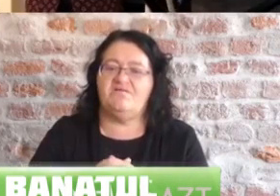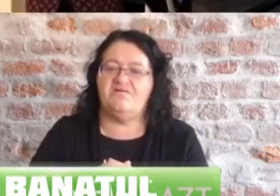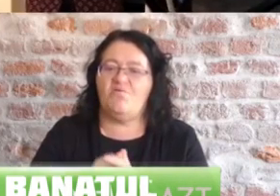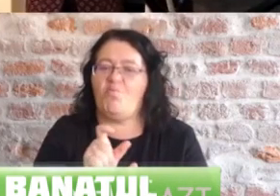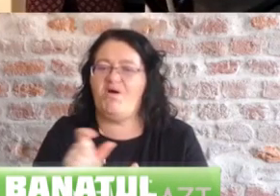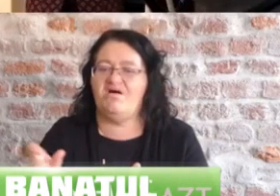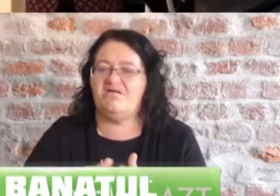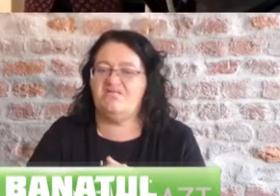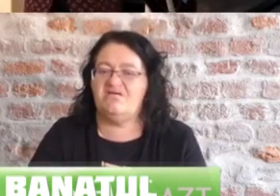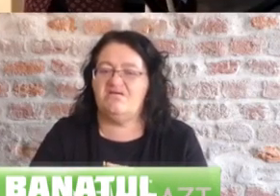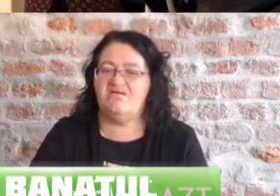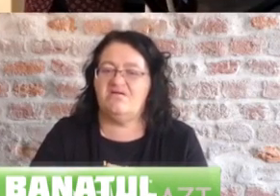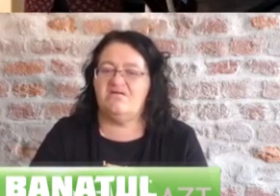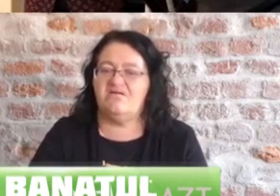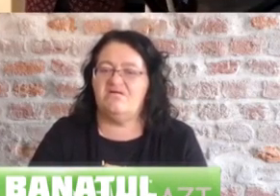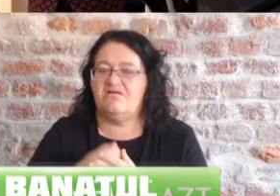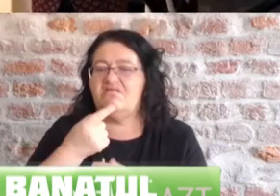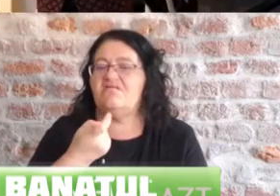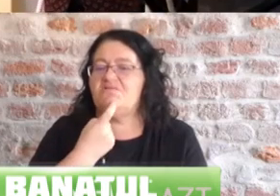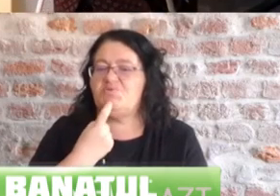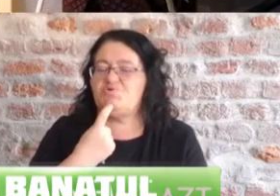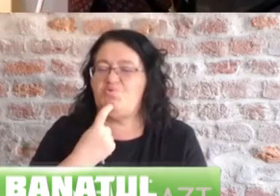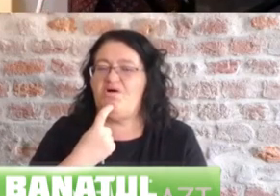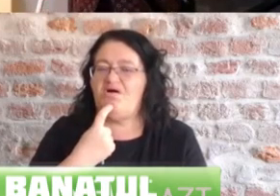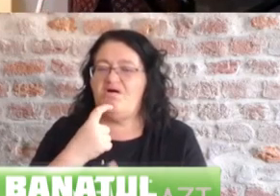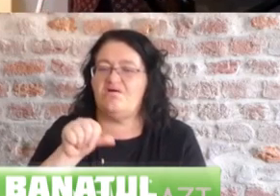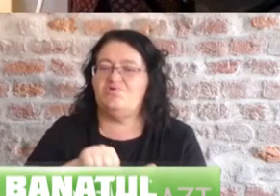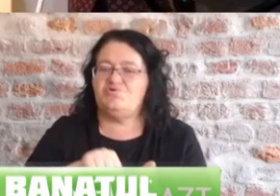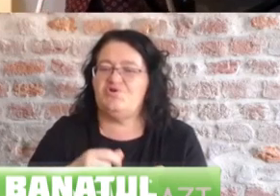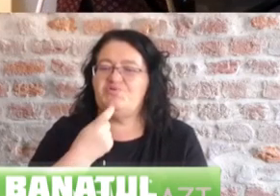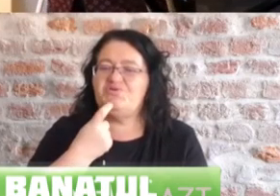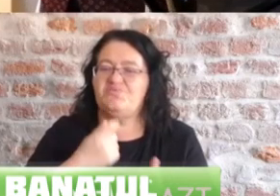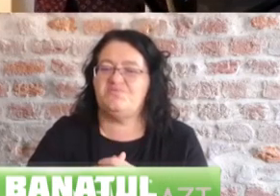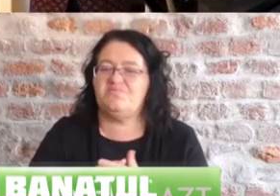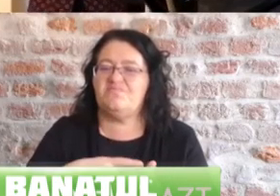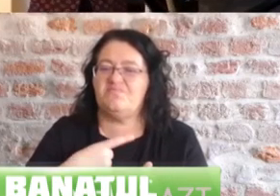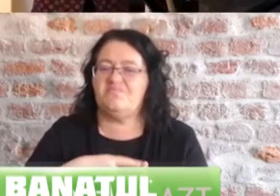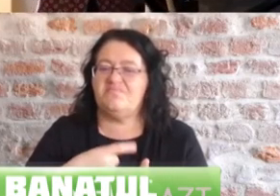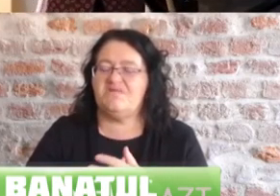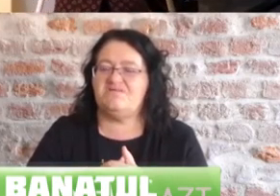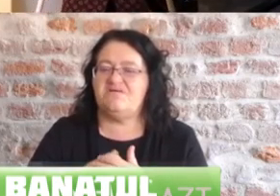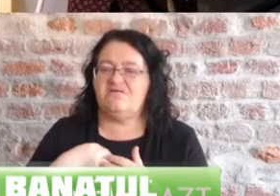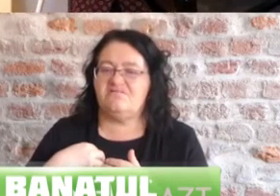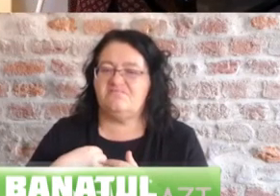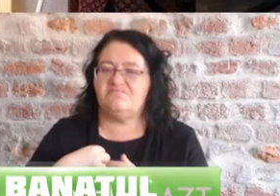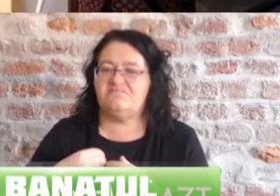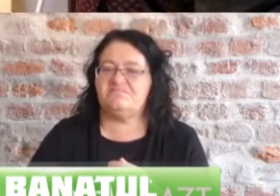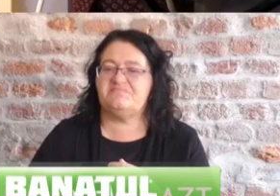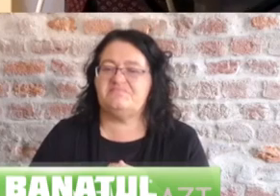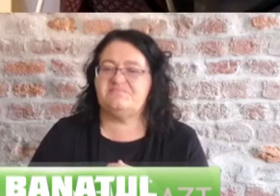part of the town of Timișoara. It's something really